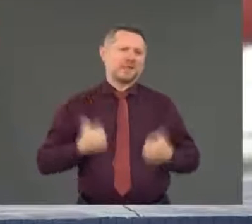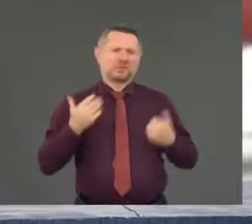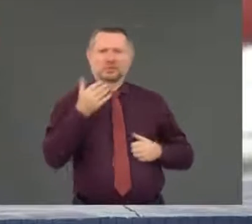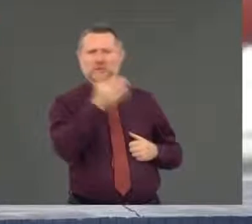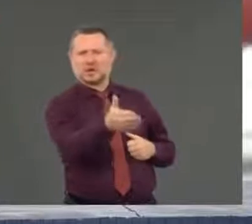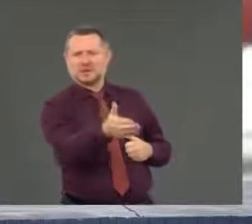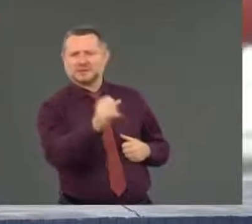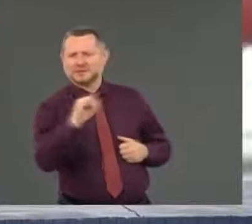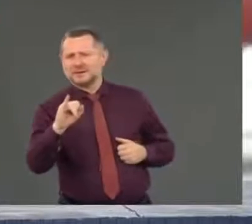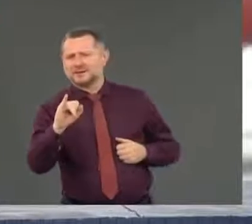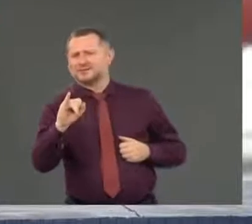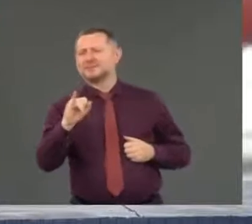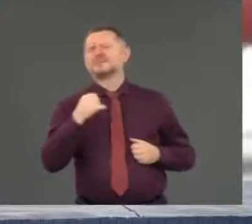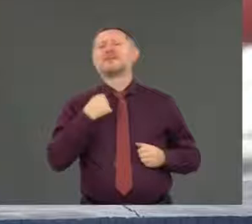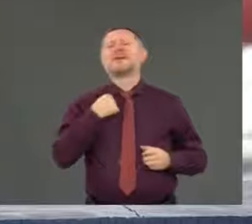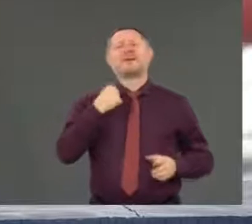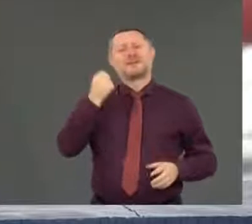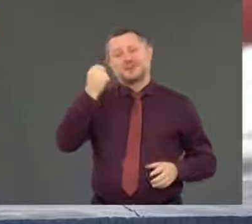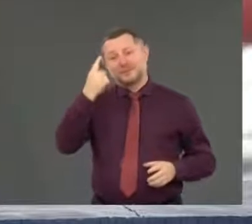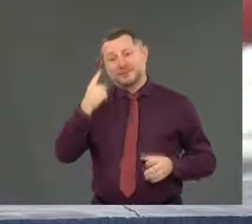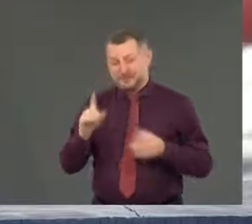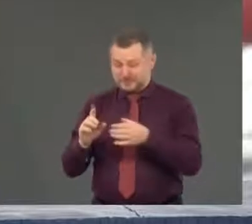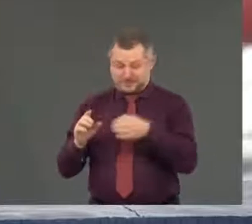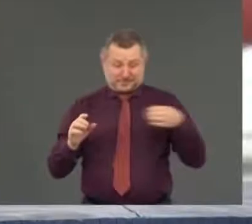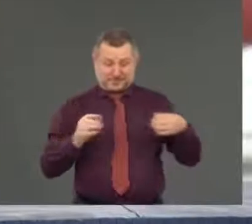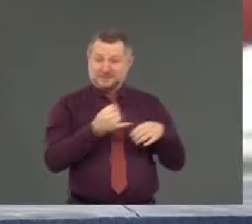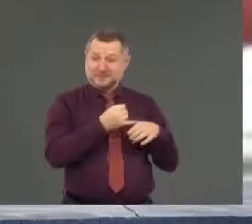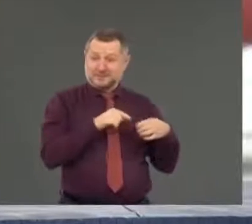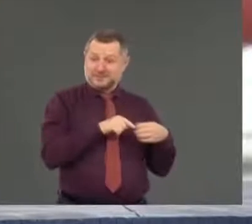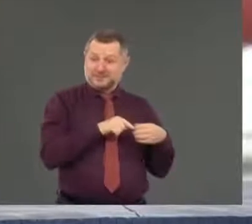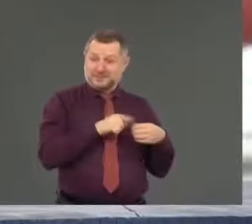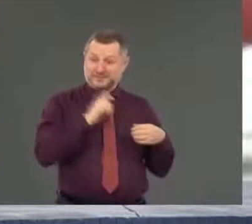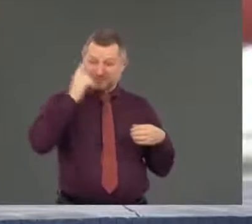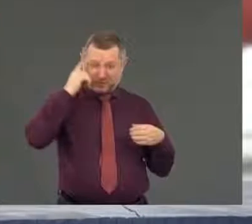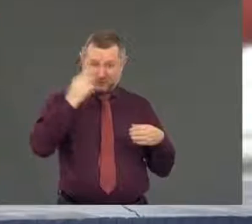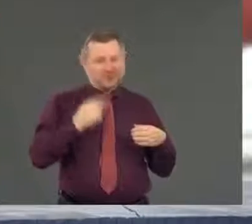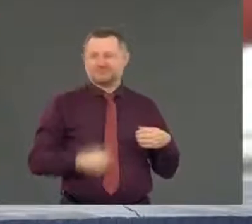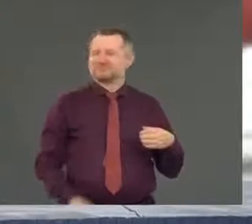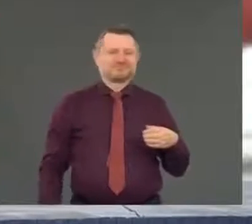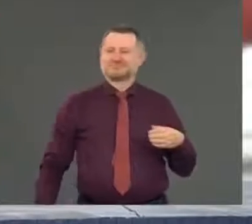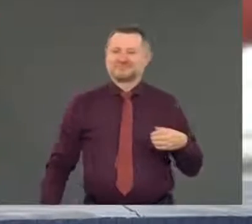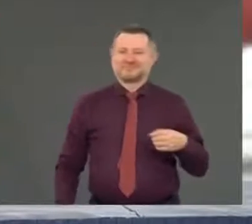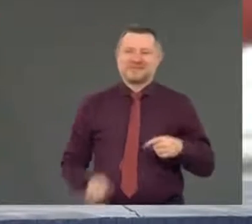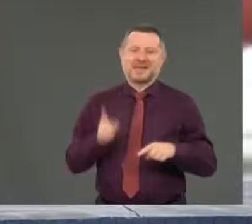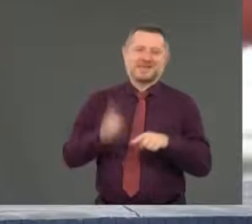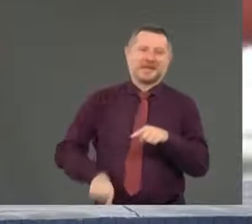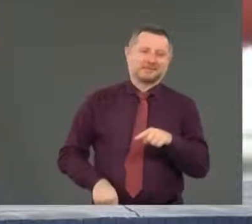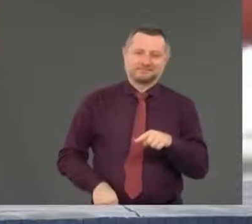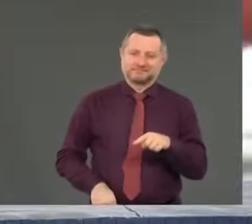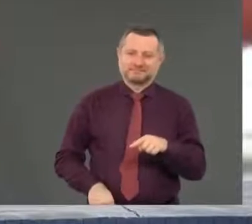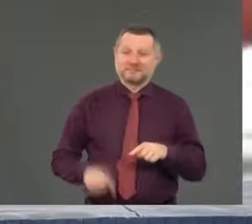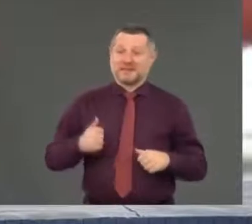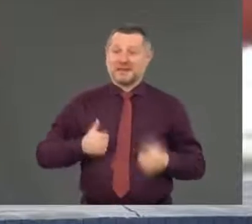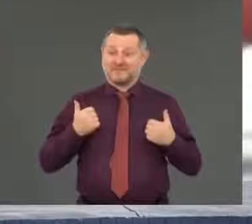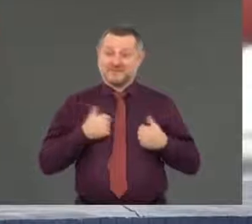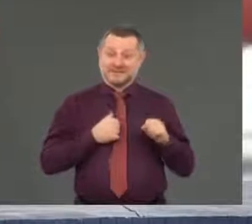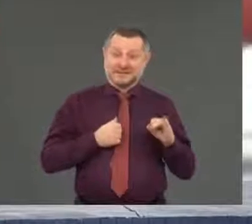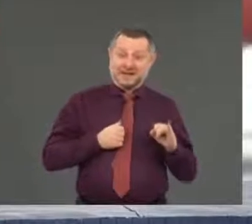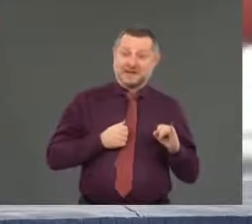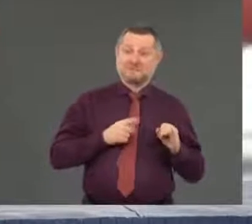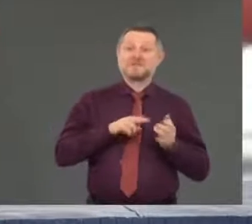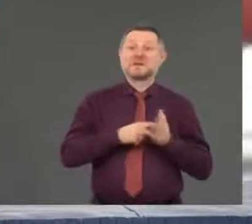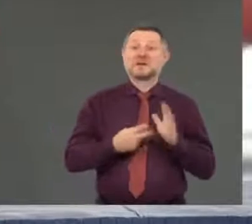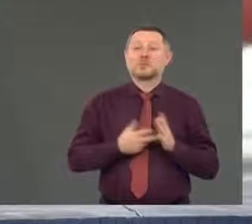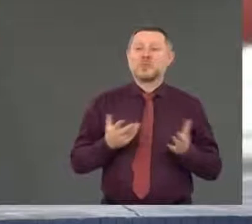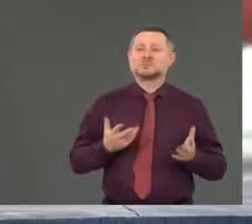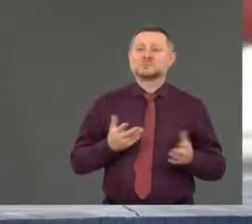But it's not a place unto itself for this purpose. If you live on Staten Island, you very well may